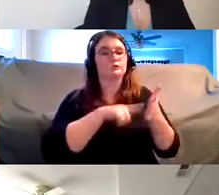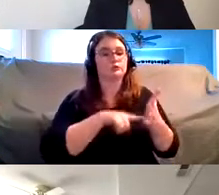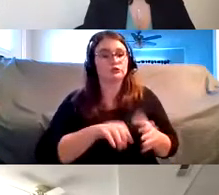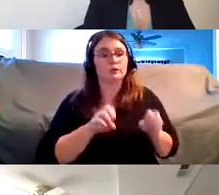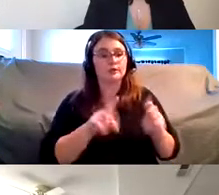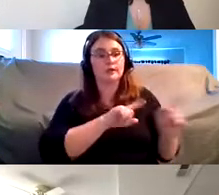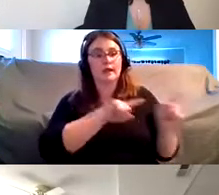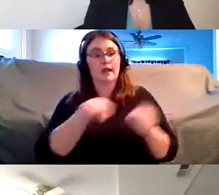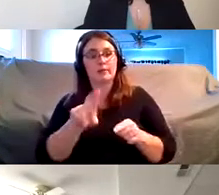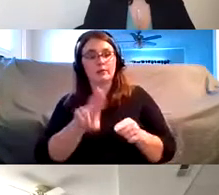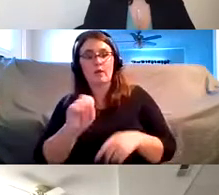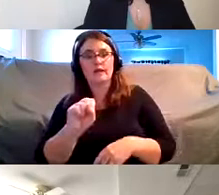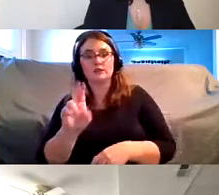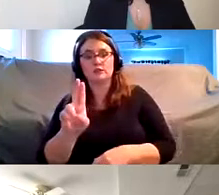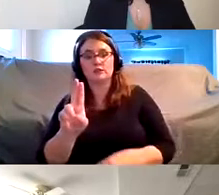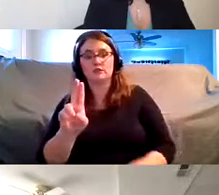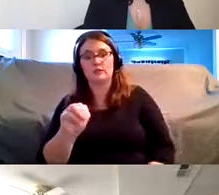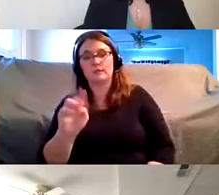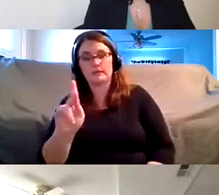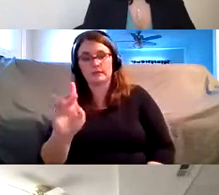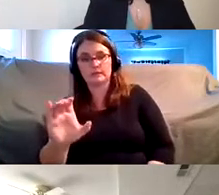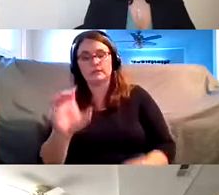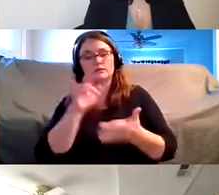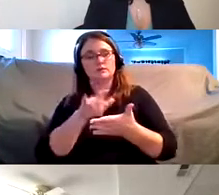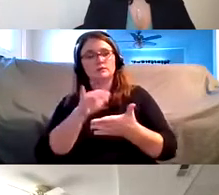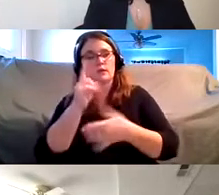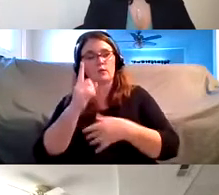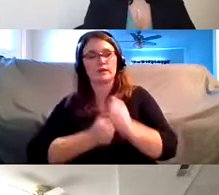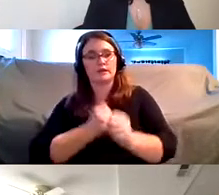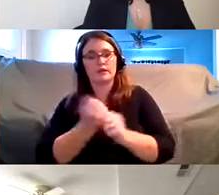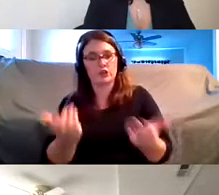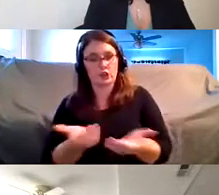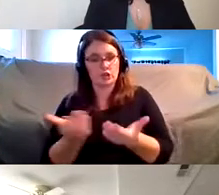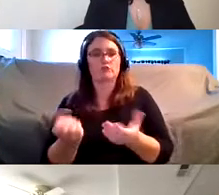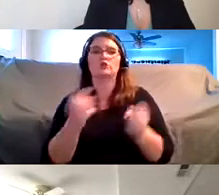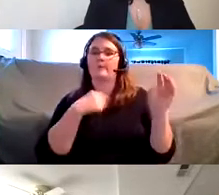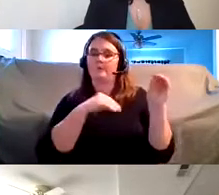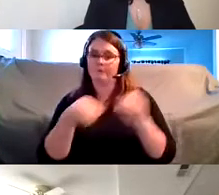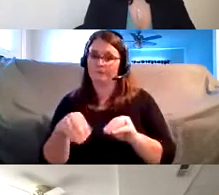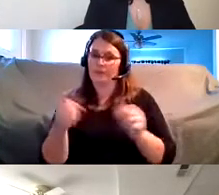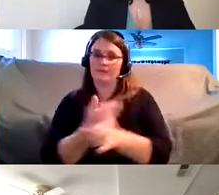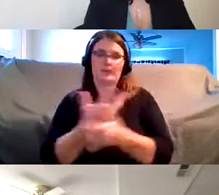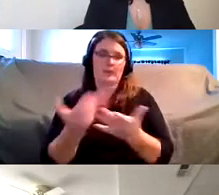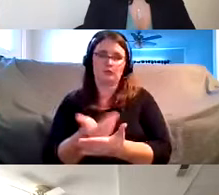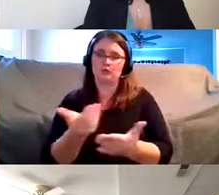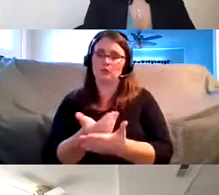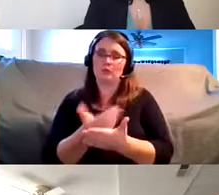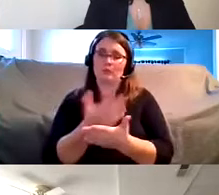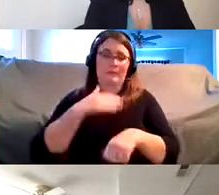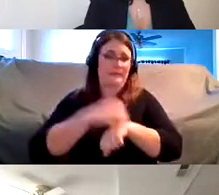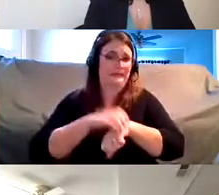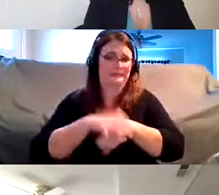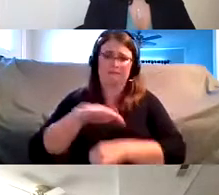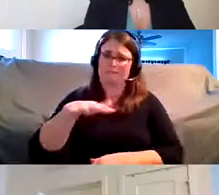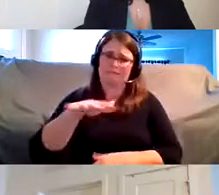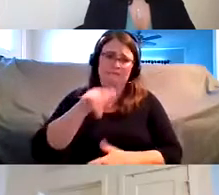KUMC, to study 1 year here. So I came, was my first time, everything new. My English wasn't even very good, but it was a great